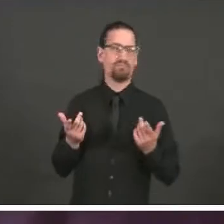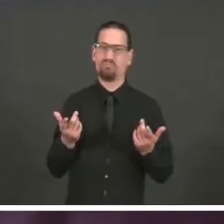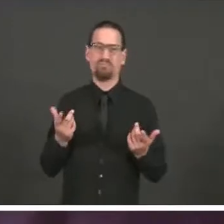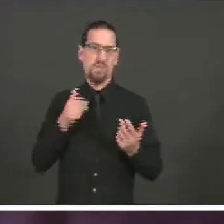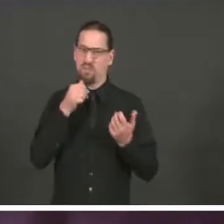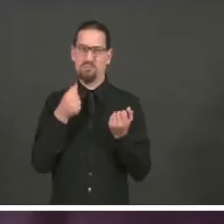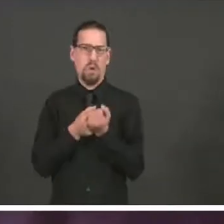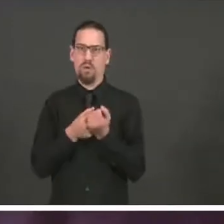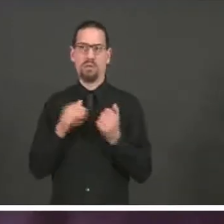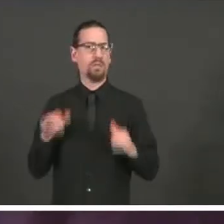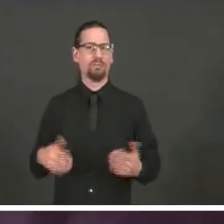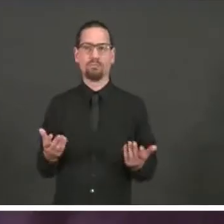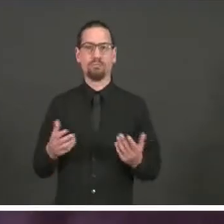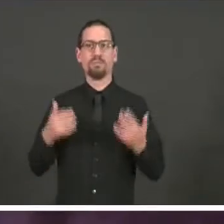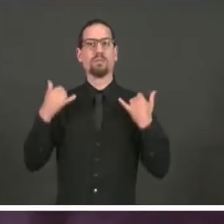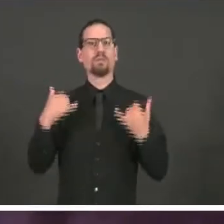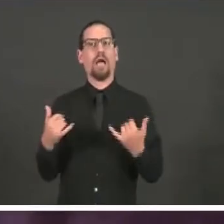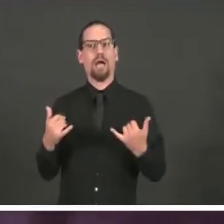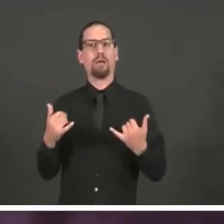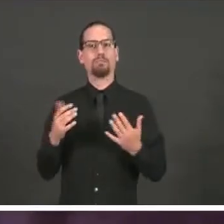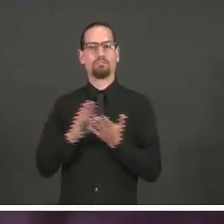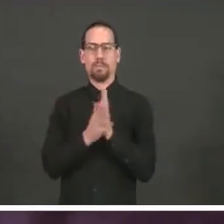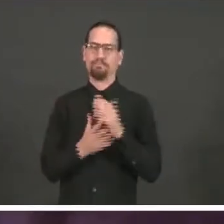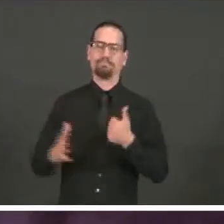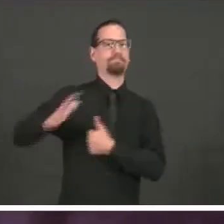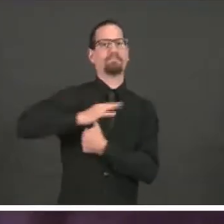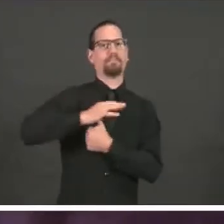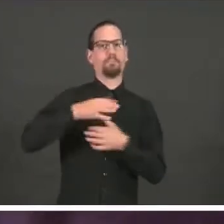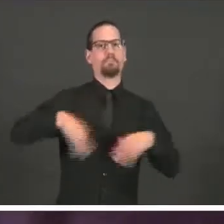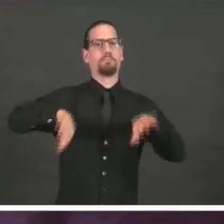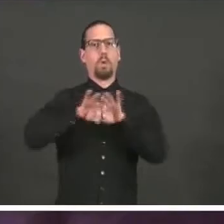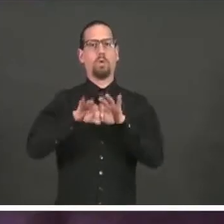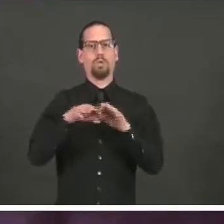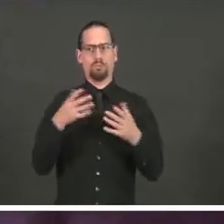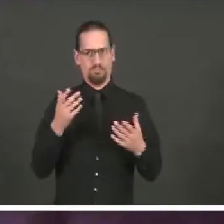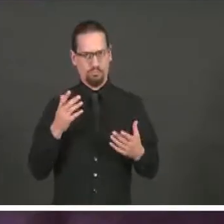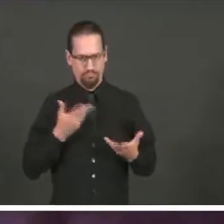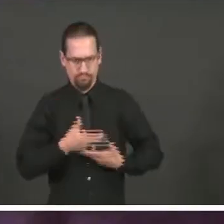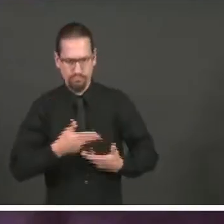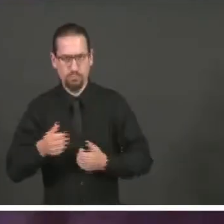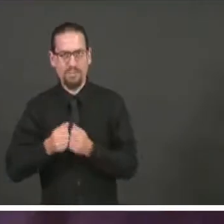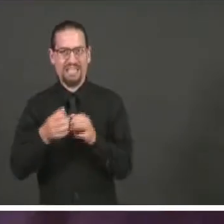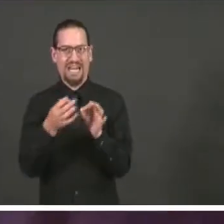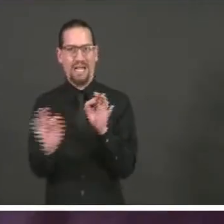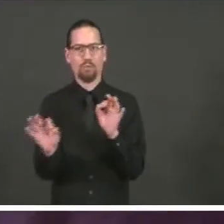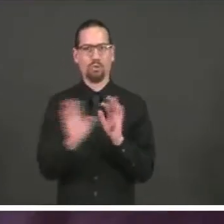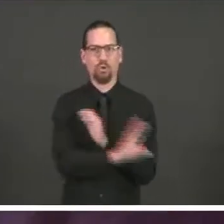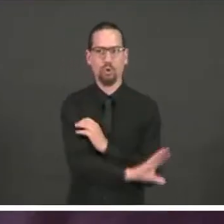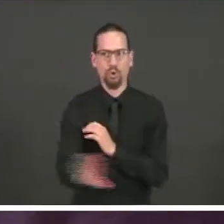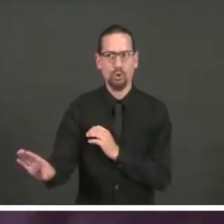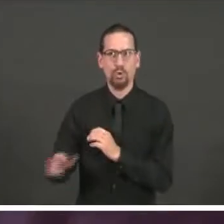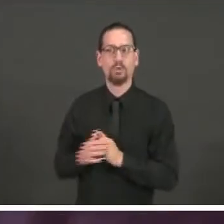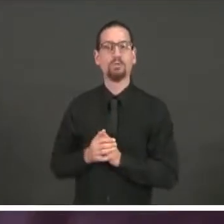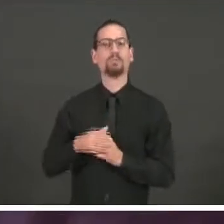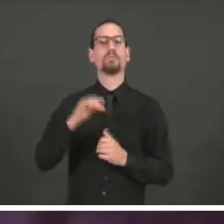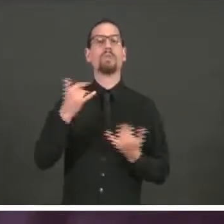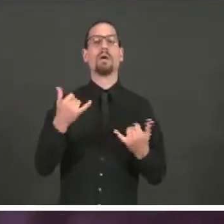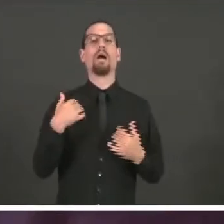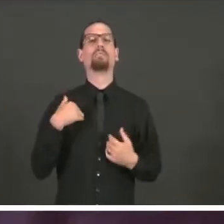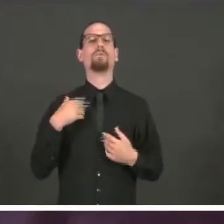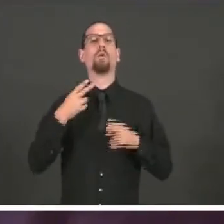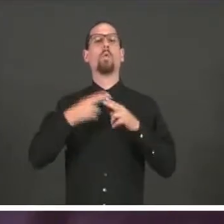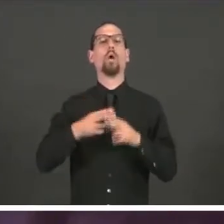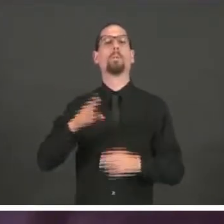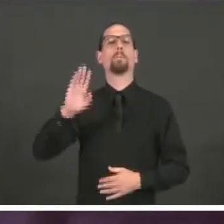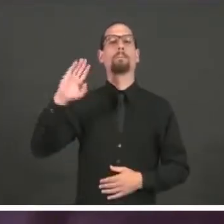in all the plans. We're going to have a blueprint for multilingual success in the state of Rhode Island, new,